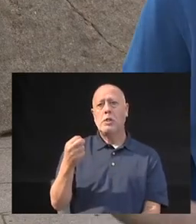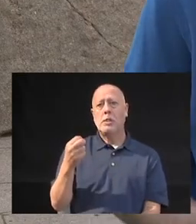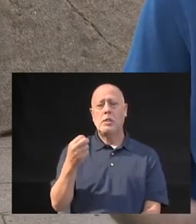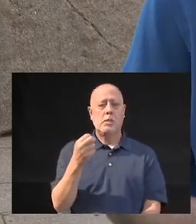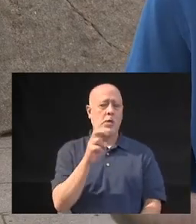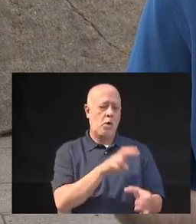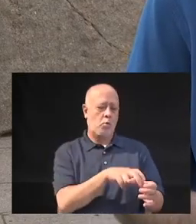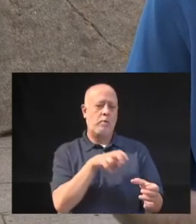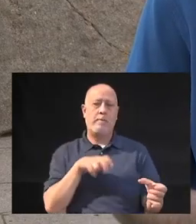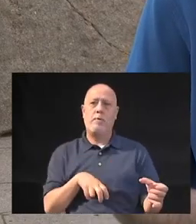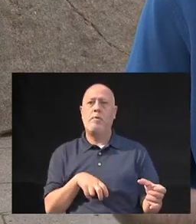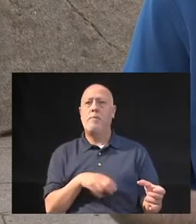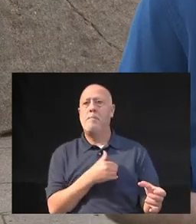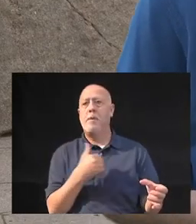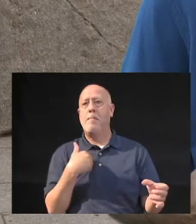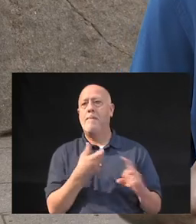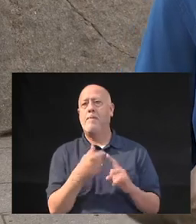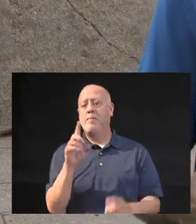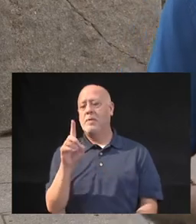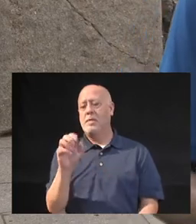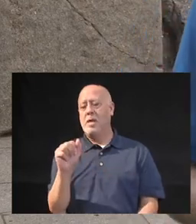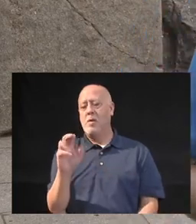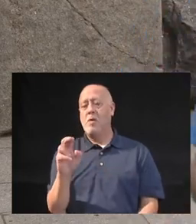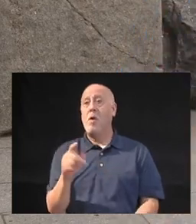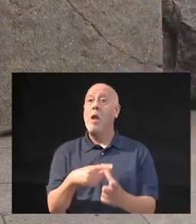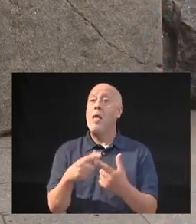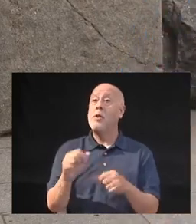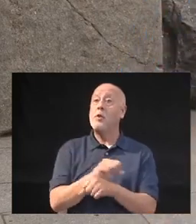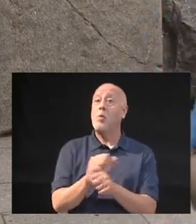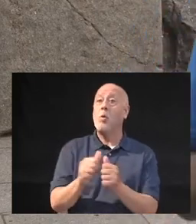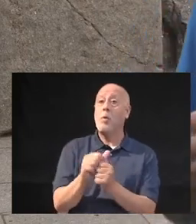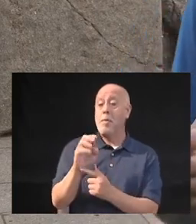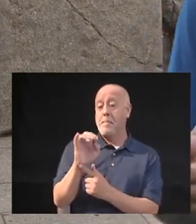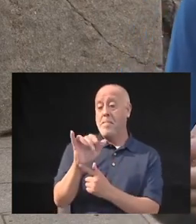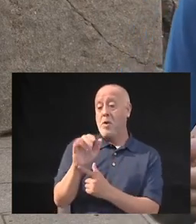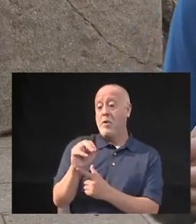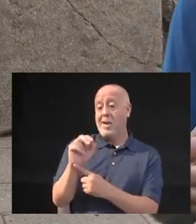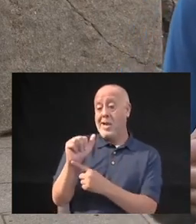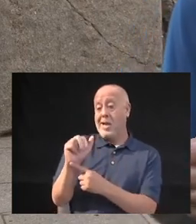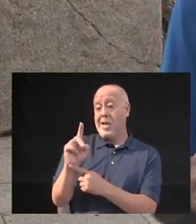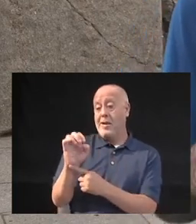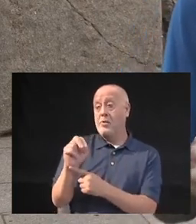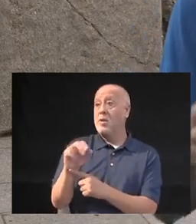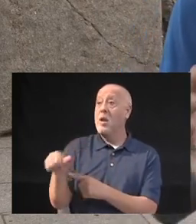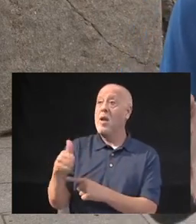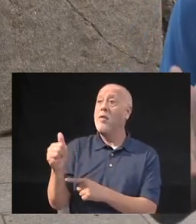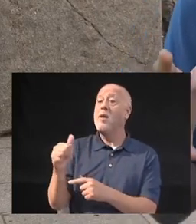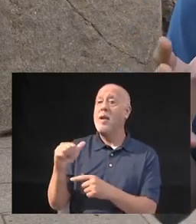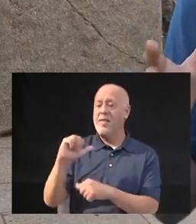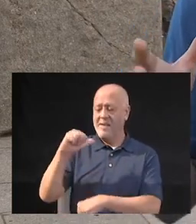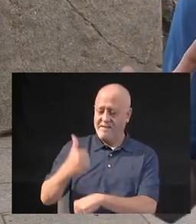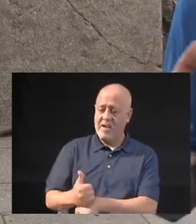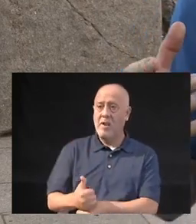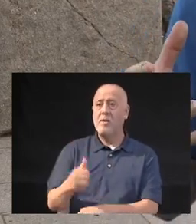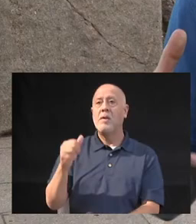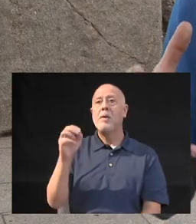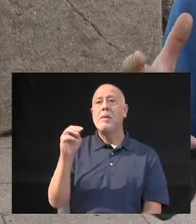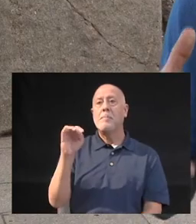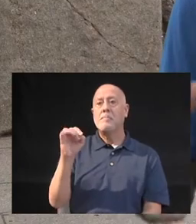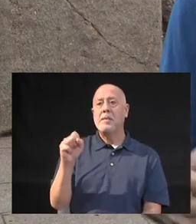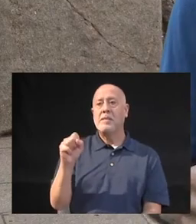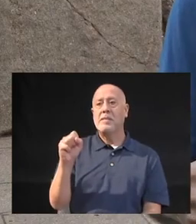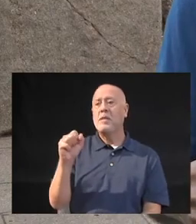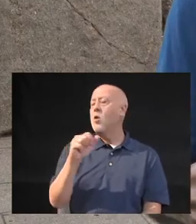her membership to the DAR. And then she began to work with Marian Anderson and with others. And together they found Miss Anderson a